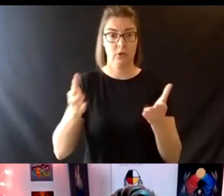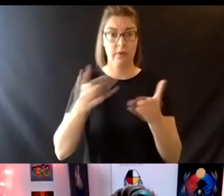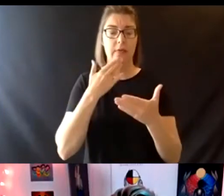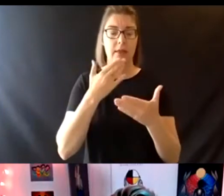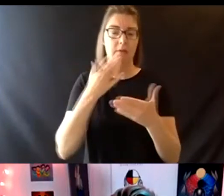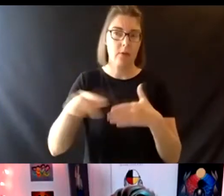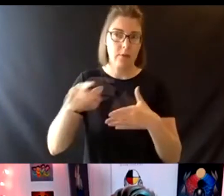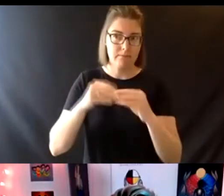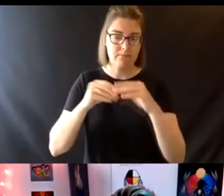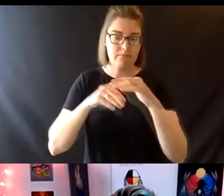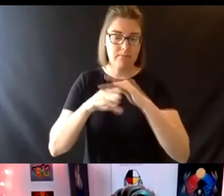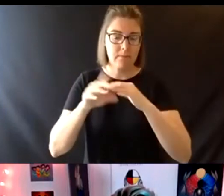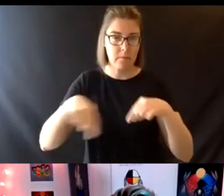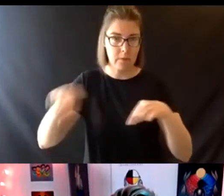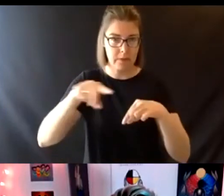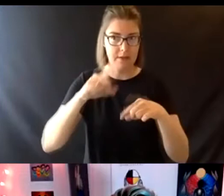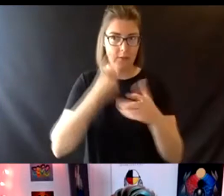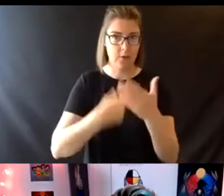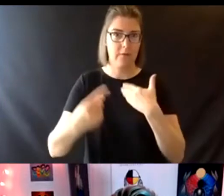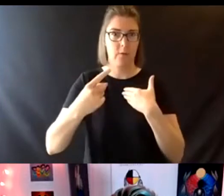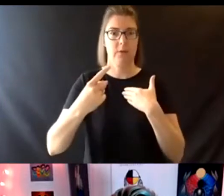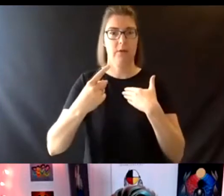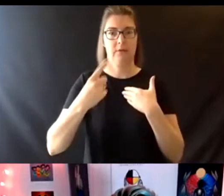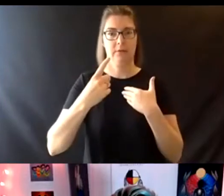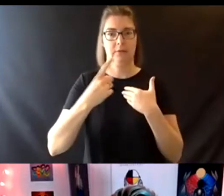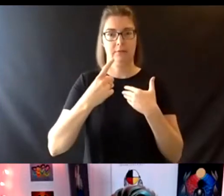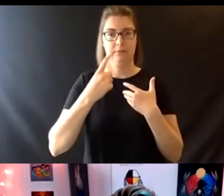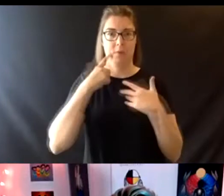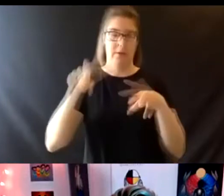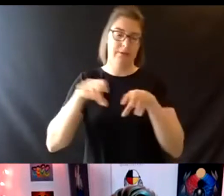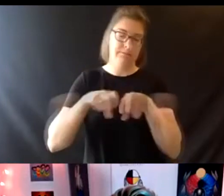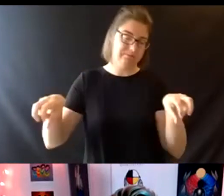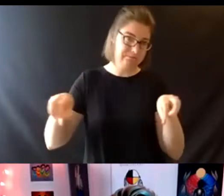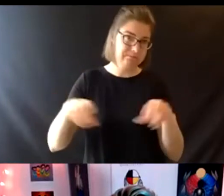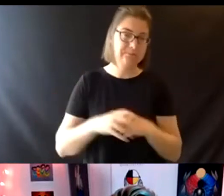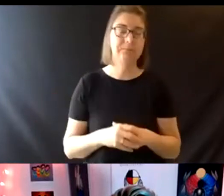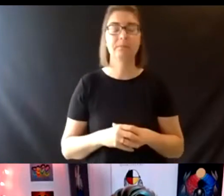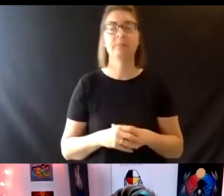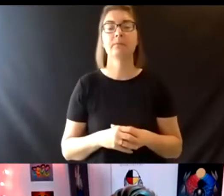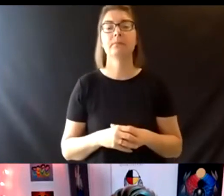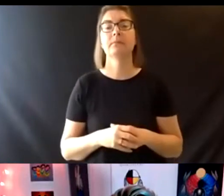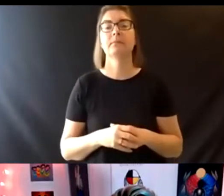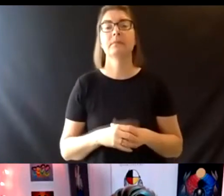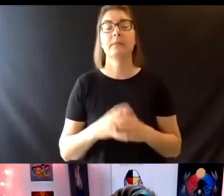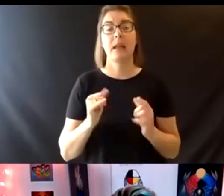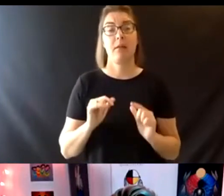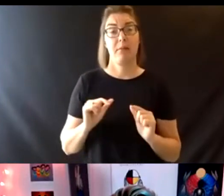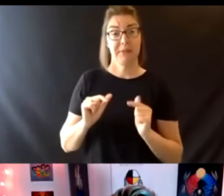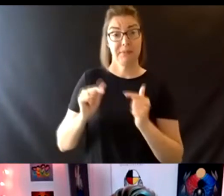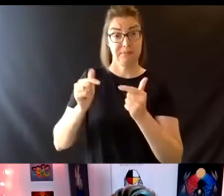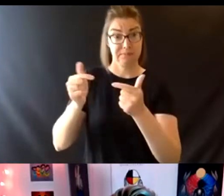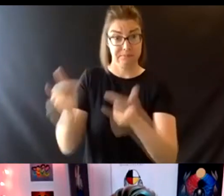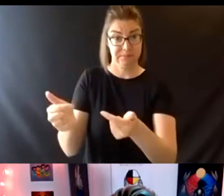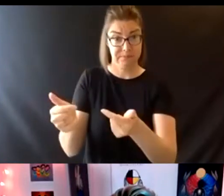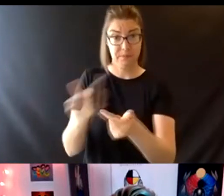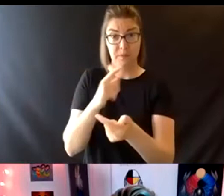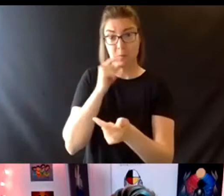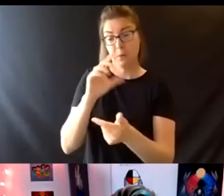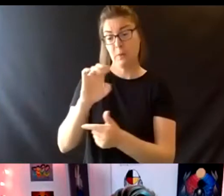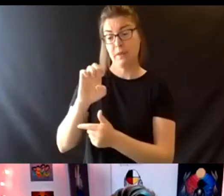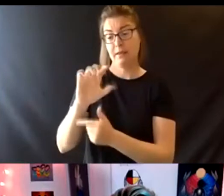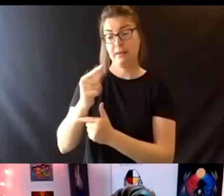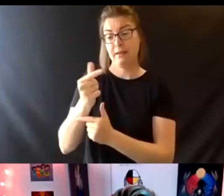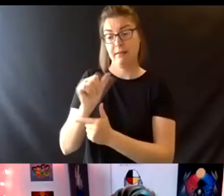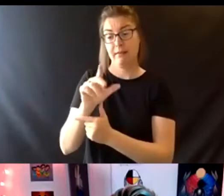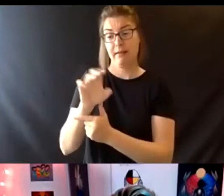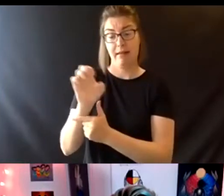to everyone in this panel today. I would like to pass on the floor to the EGAL team to